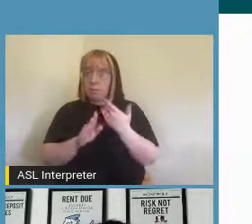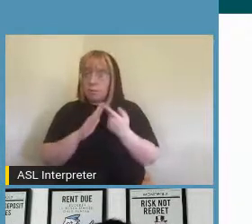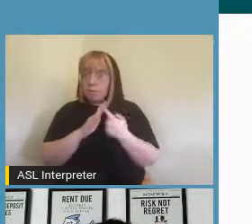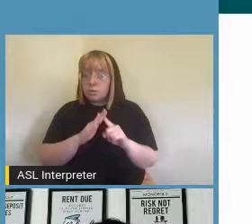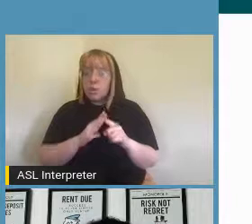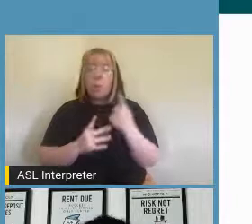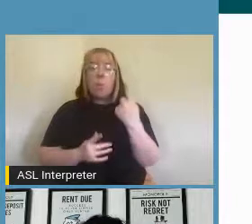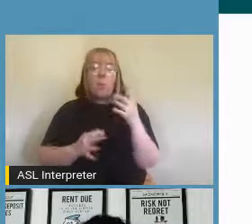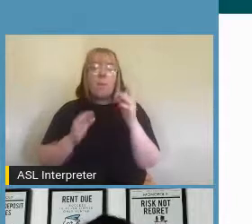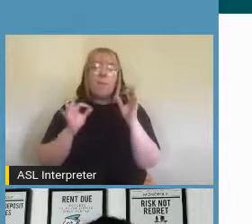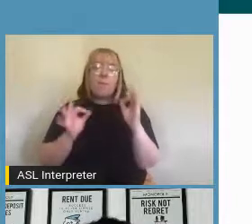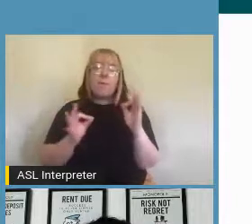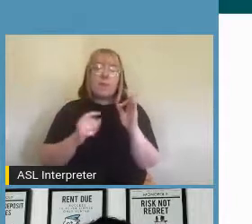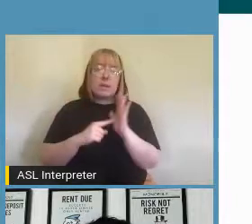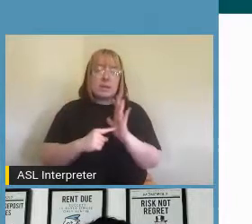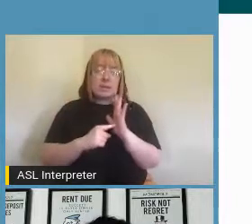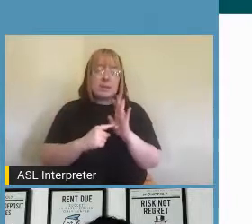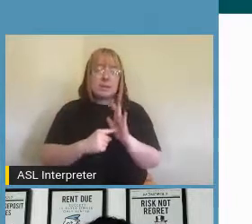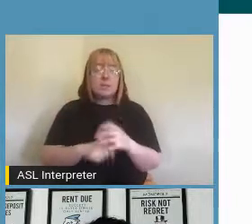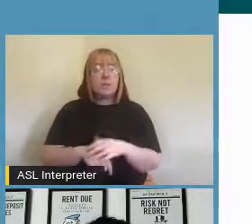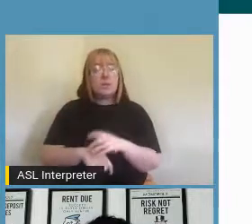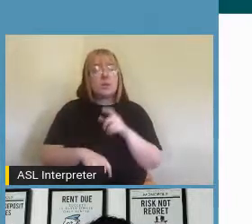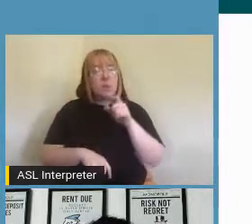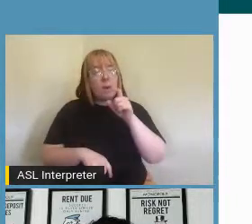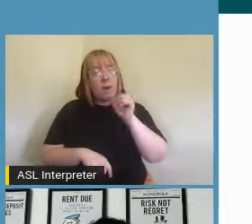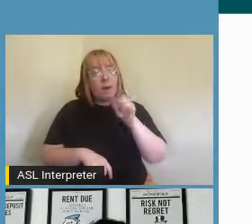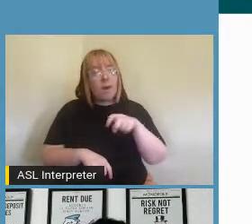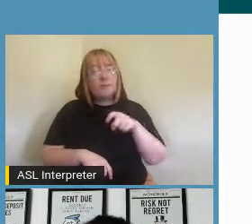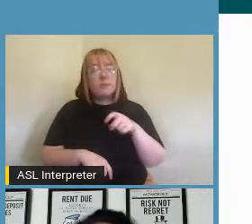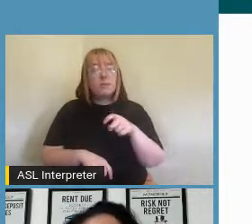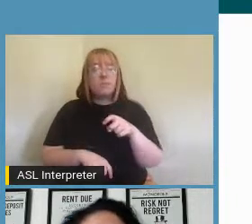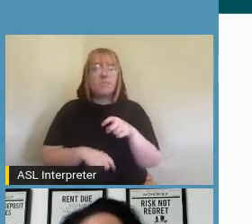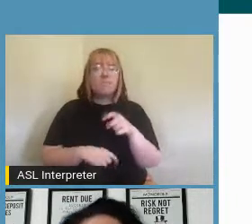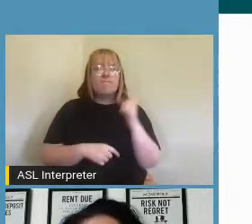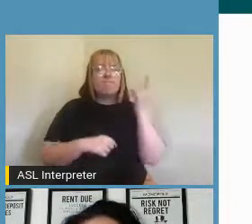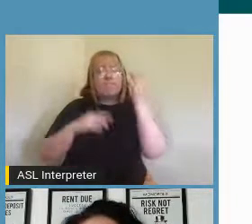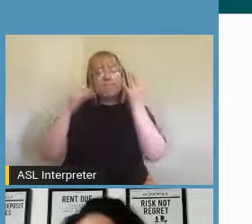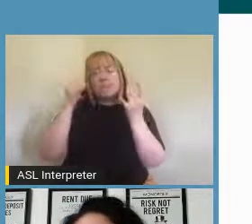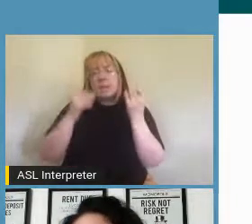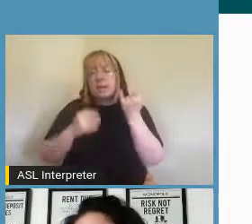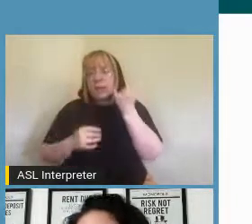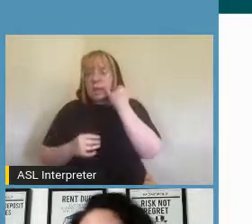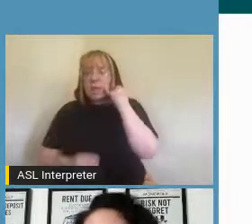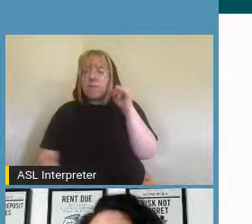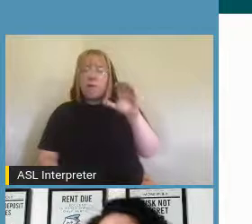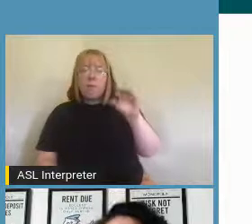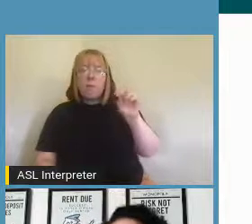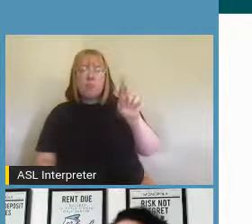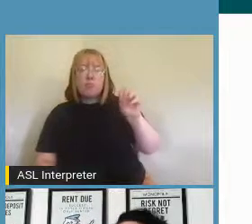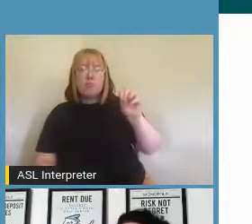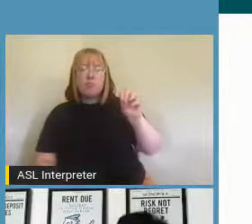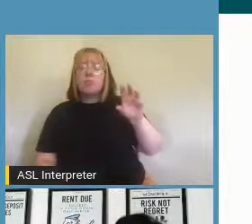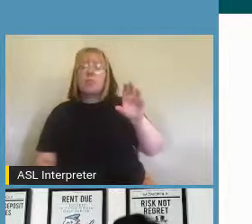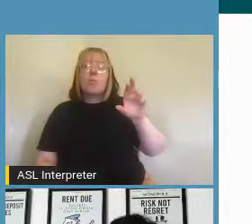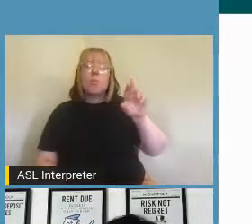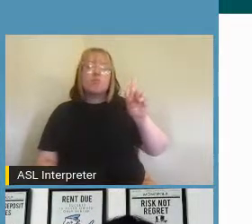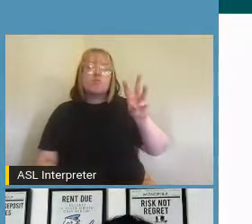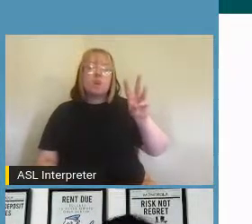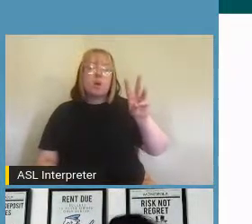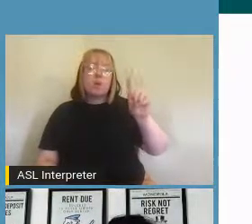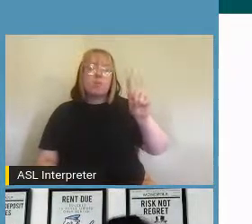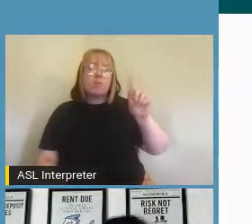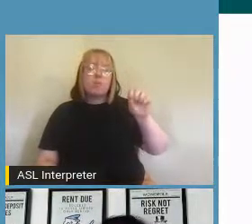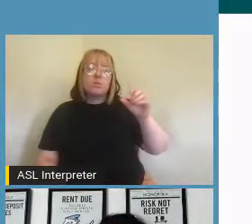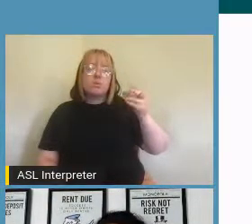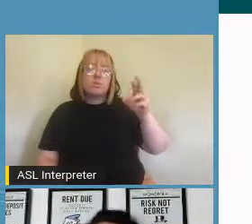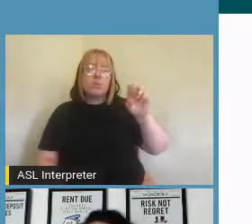is even before you're deciding this, you need to kind of think about, if I am crowdsourcing clips from multiple people, where will they be uploading? And how